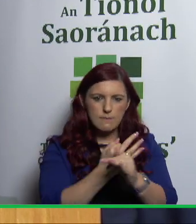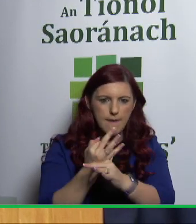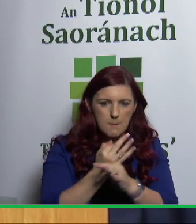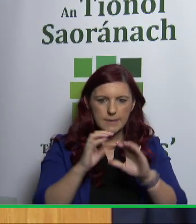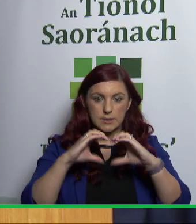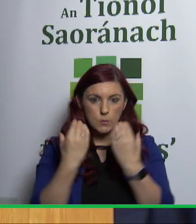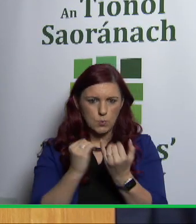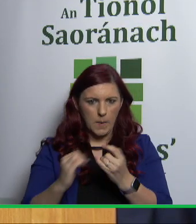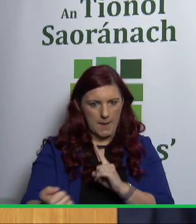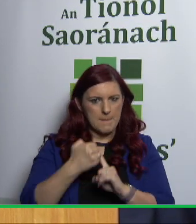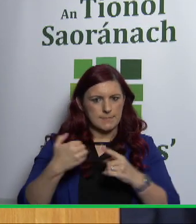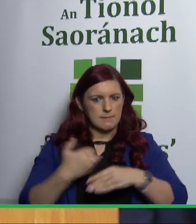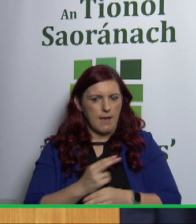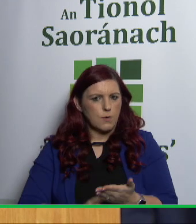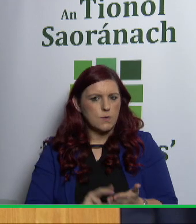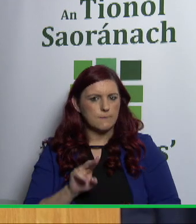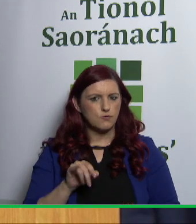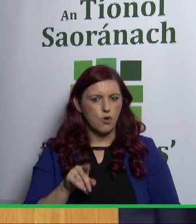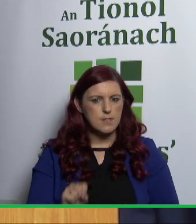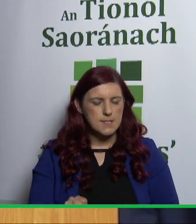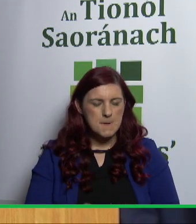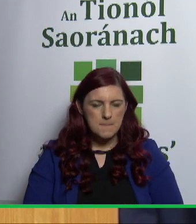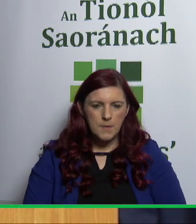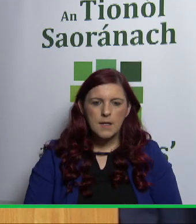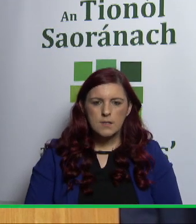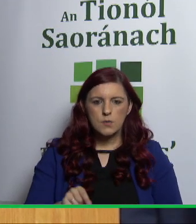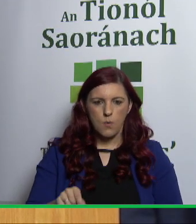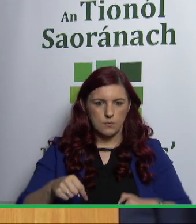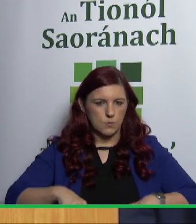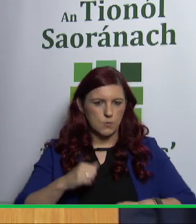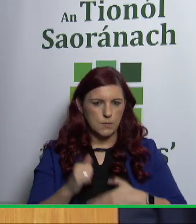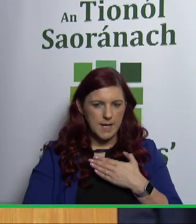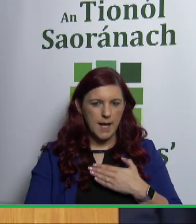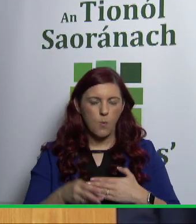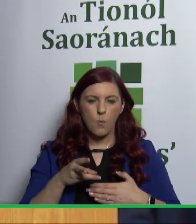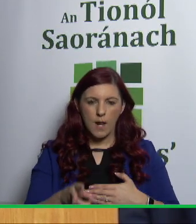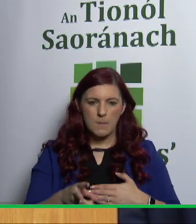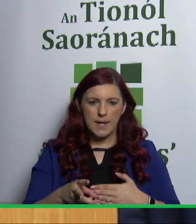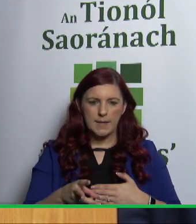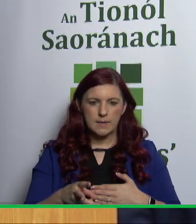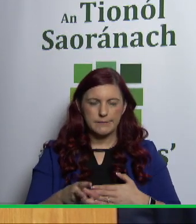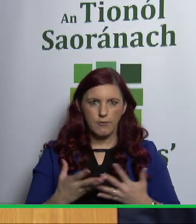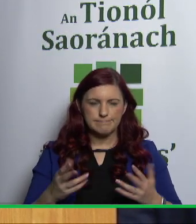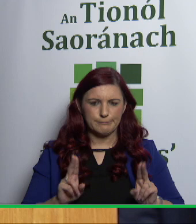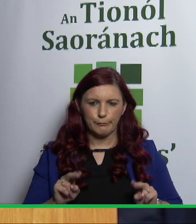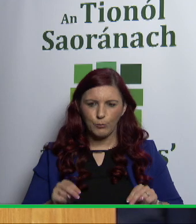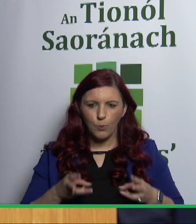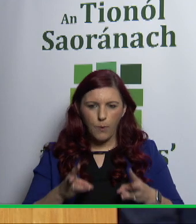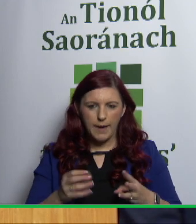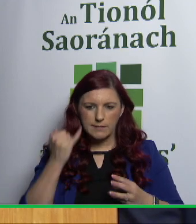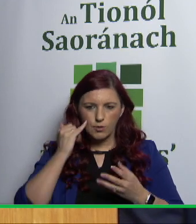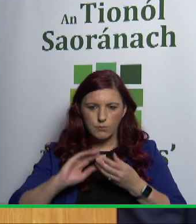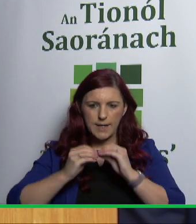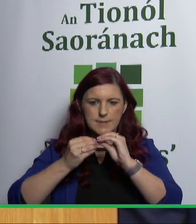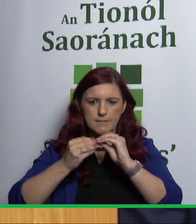that. I do believe, and I can say in advance, I think today is probably going to be the most innovative, creative, brave